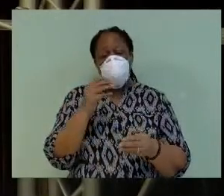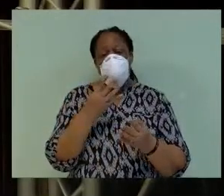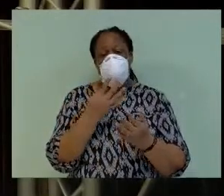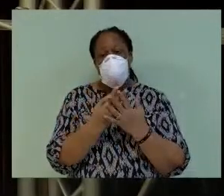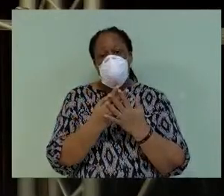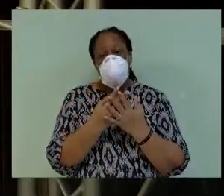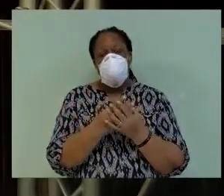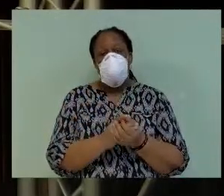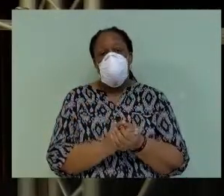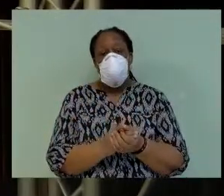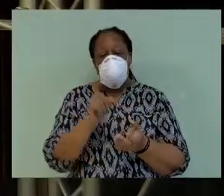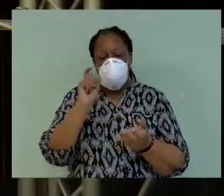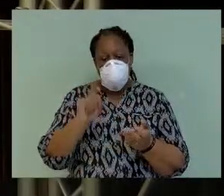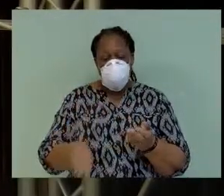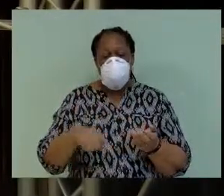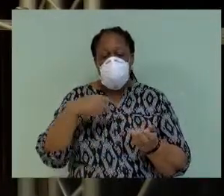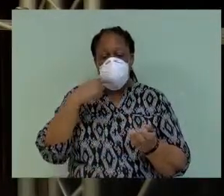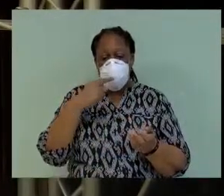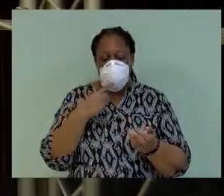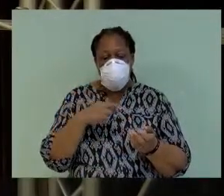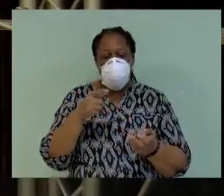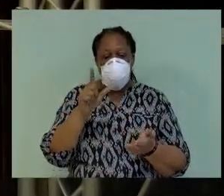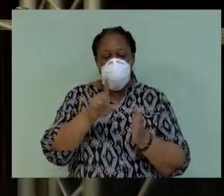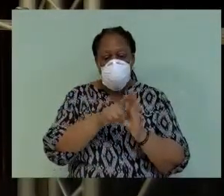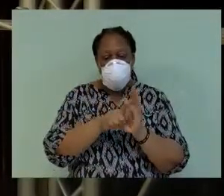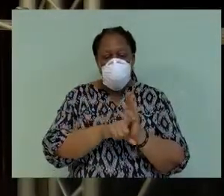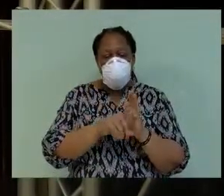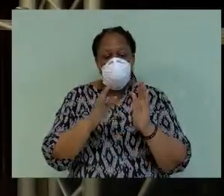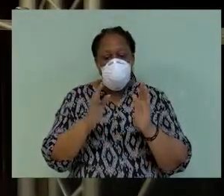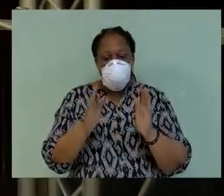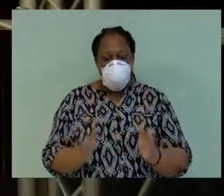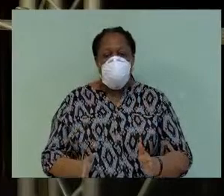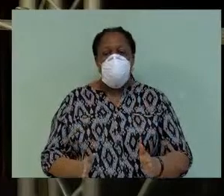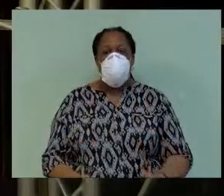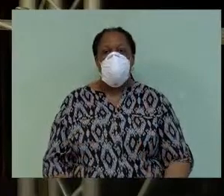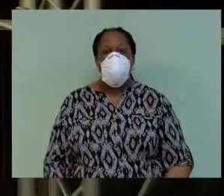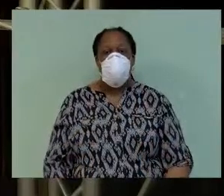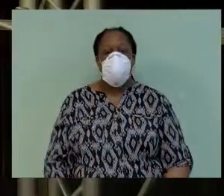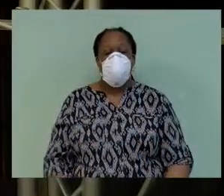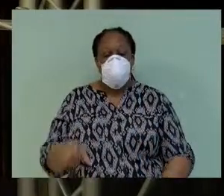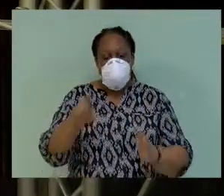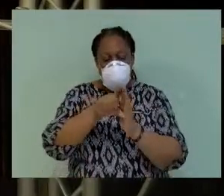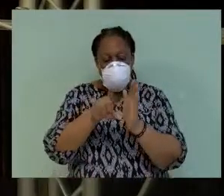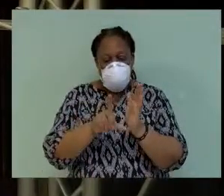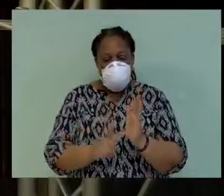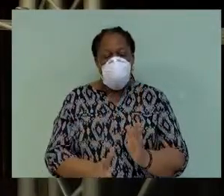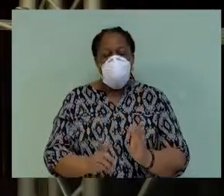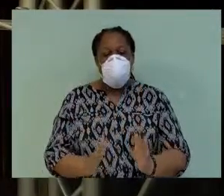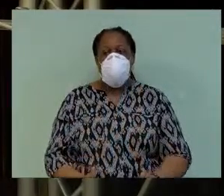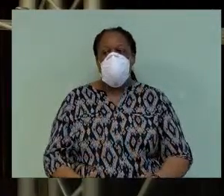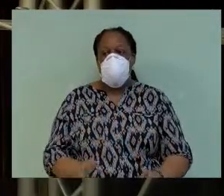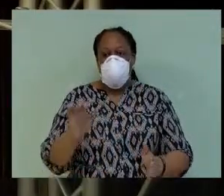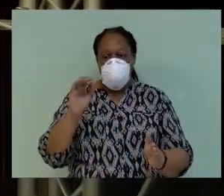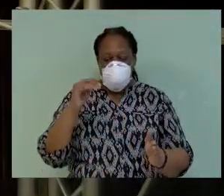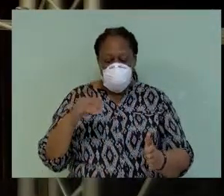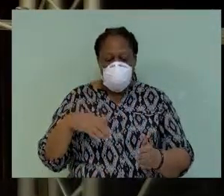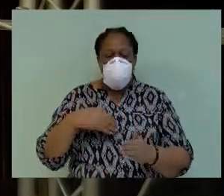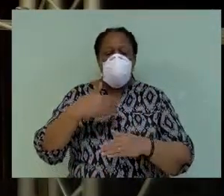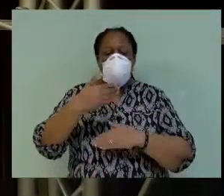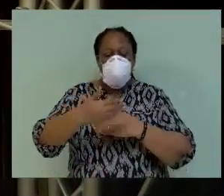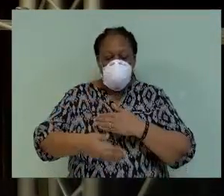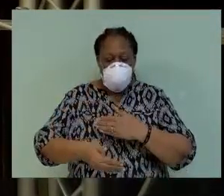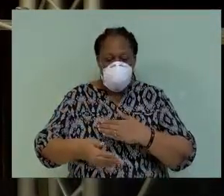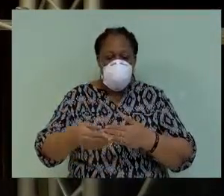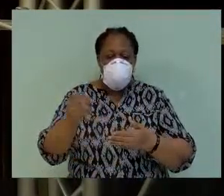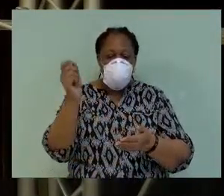prosecutor. Step 2. The prosecutor then prepares a written summary of the allegations and indicates whether the Crown